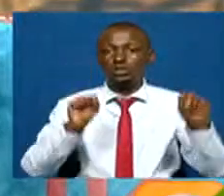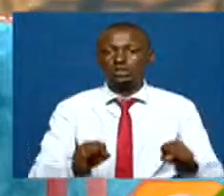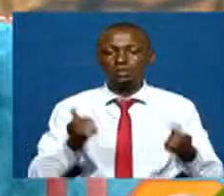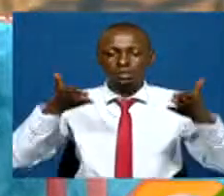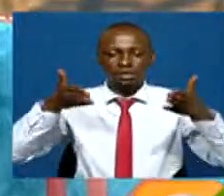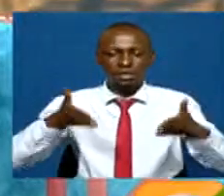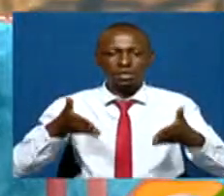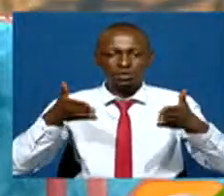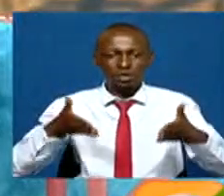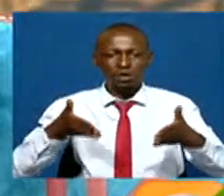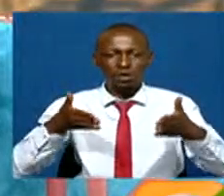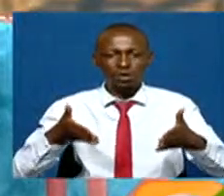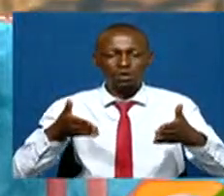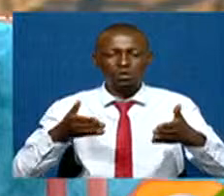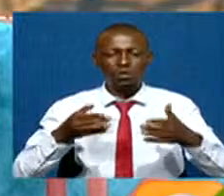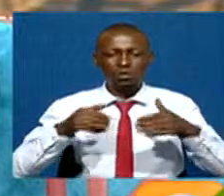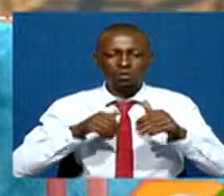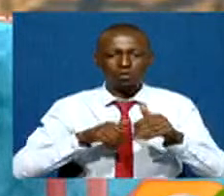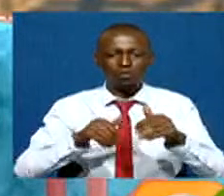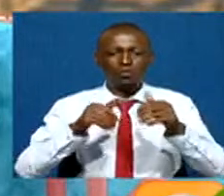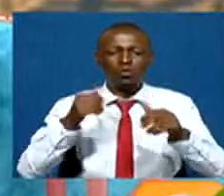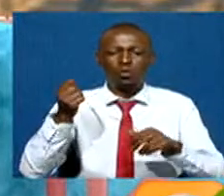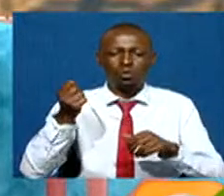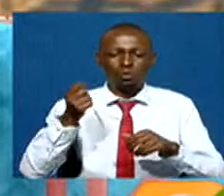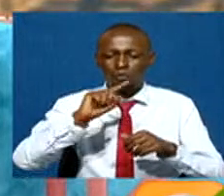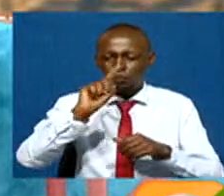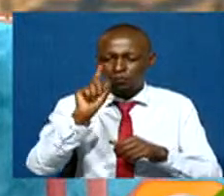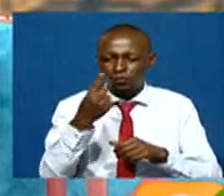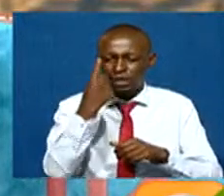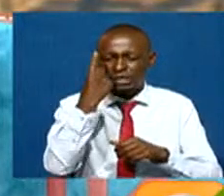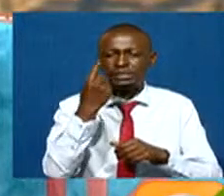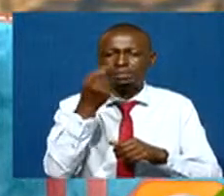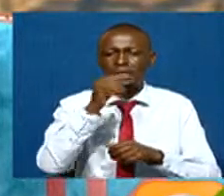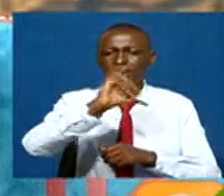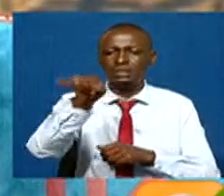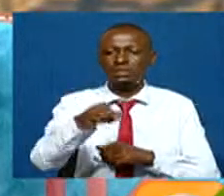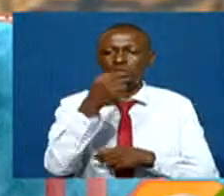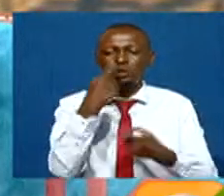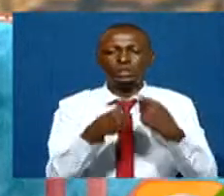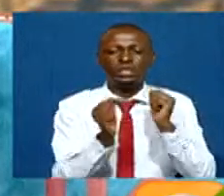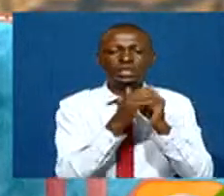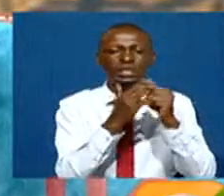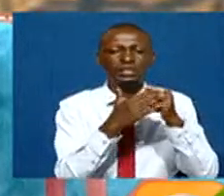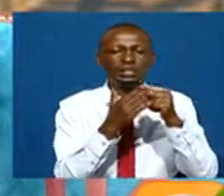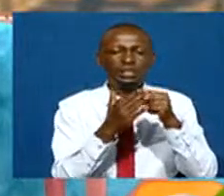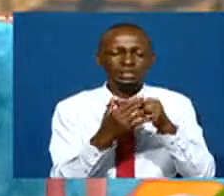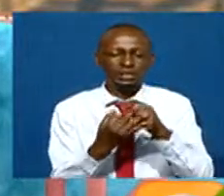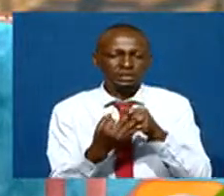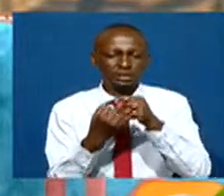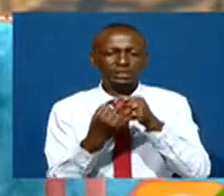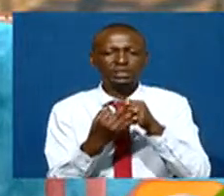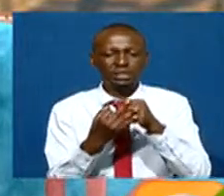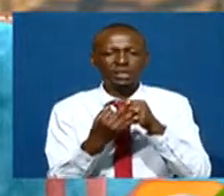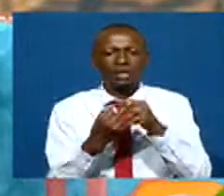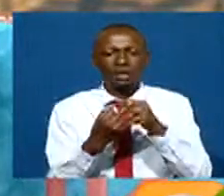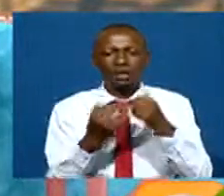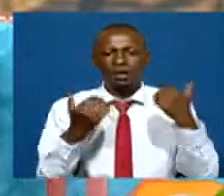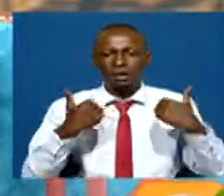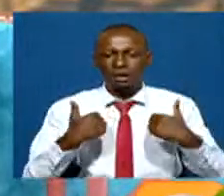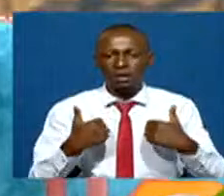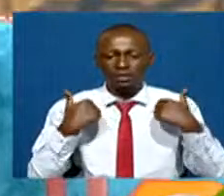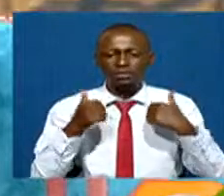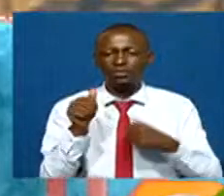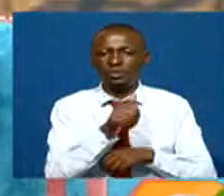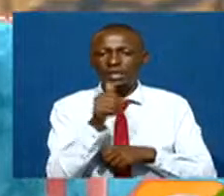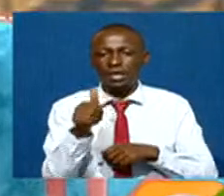is based on 1st January 1993. And there is a 24 digits, which is stored within the token that is always